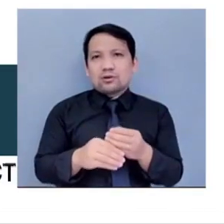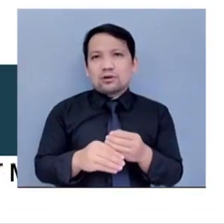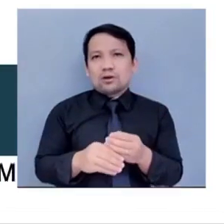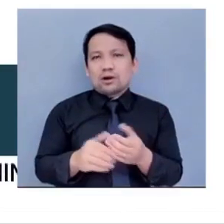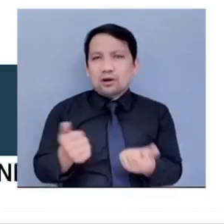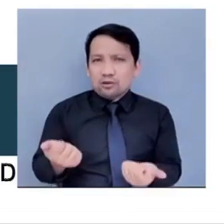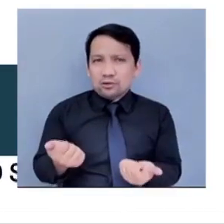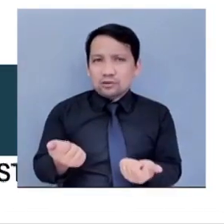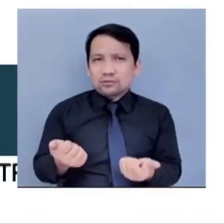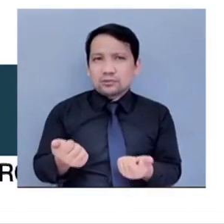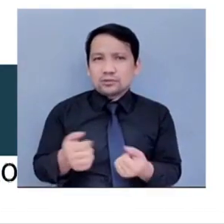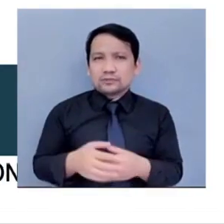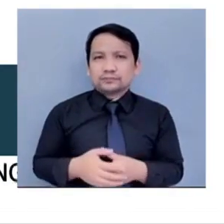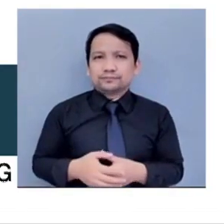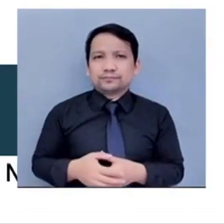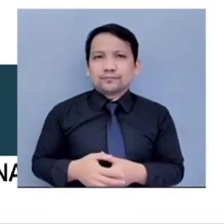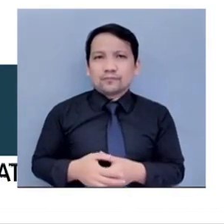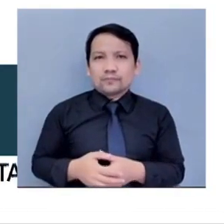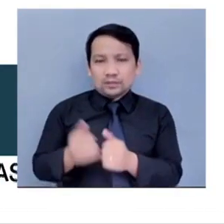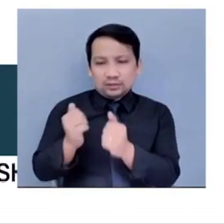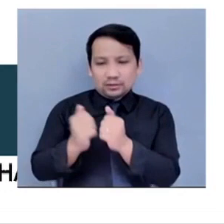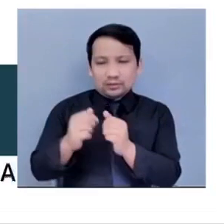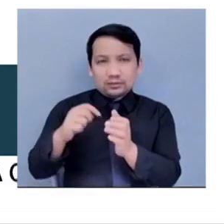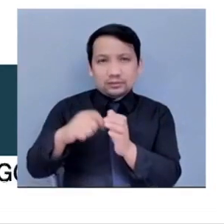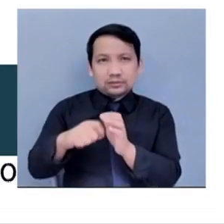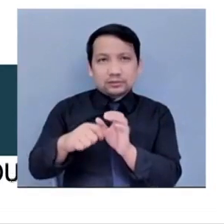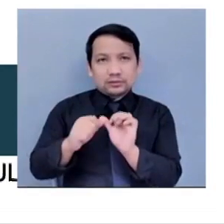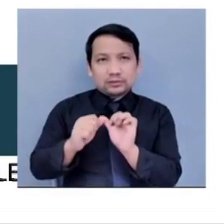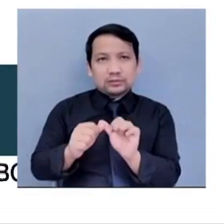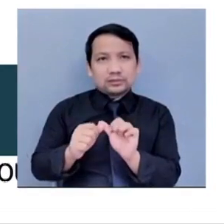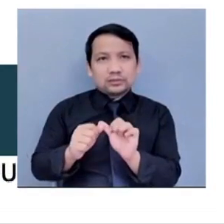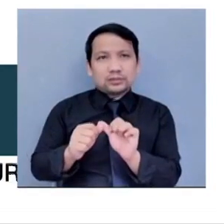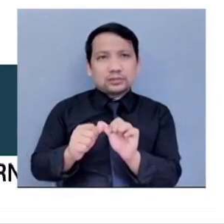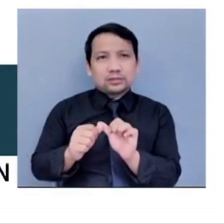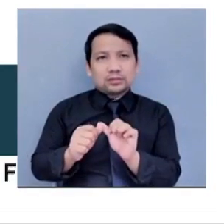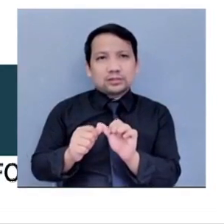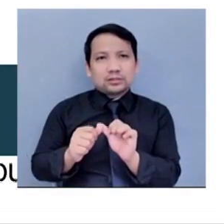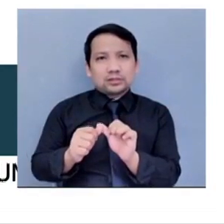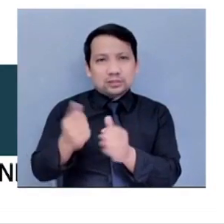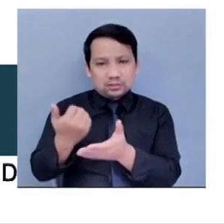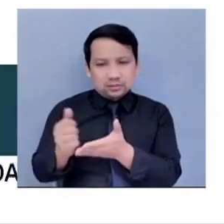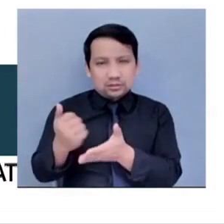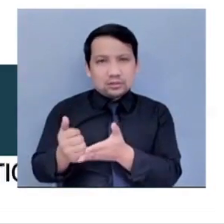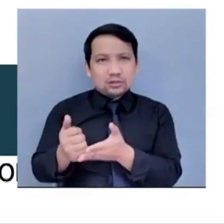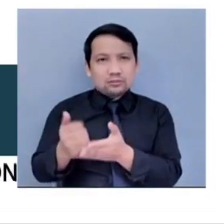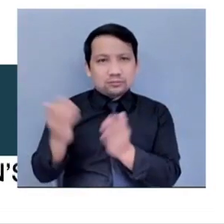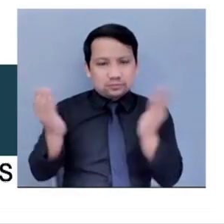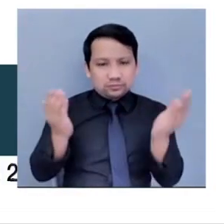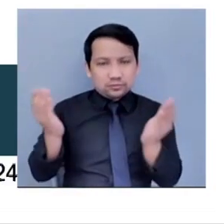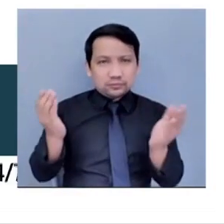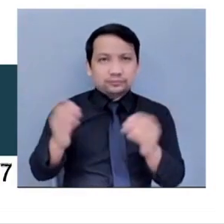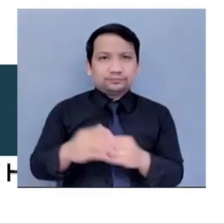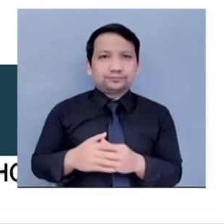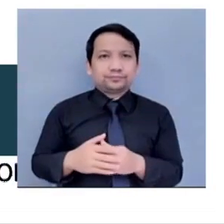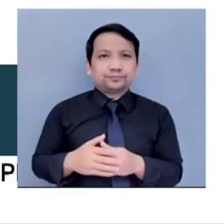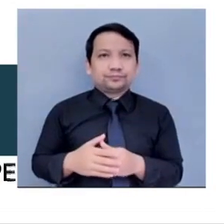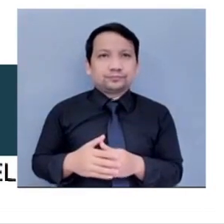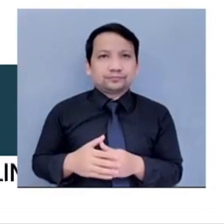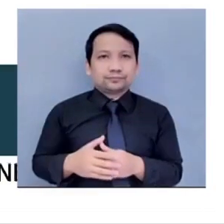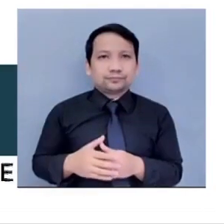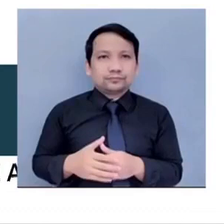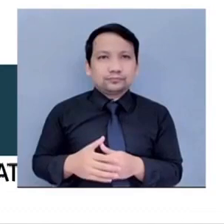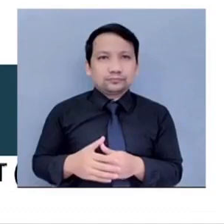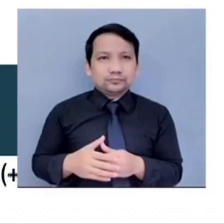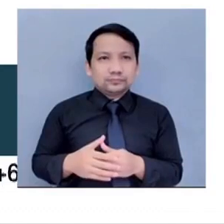At the time when it needs it the most to spend for the services that the people need the